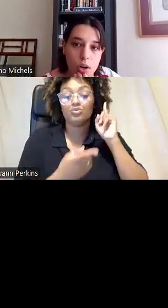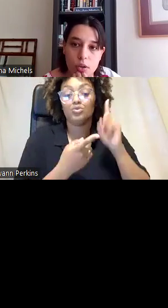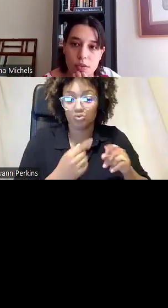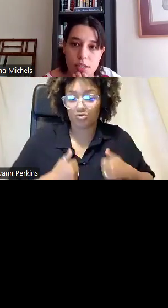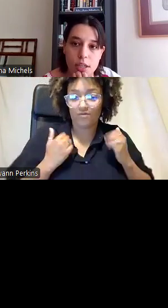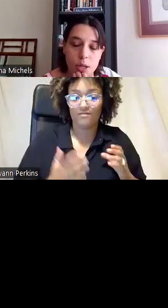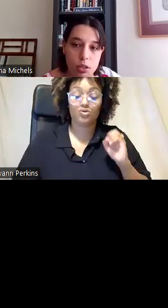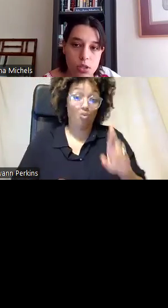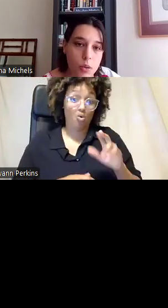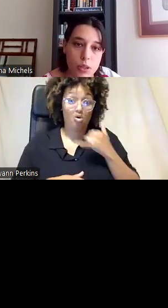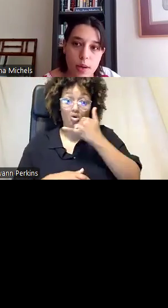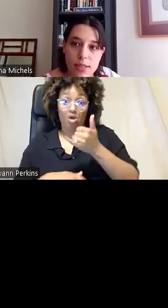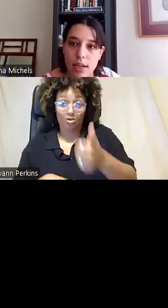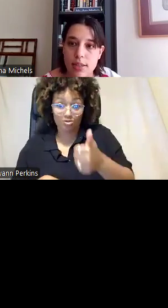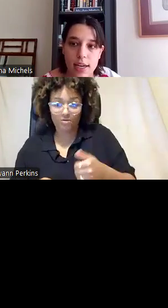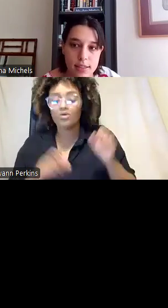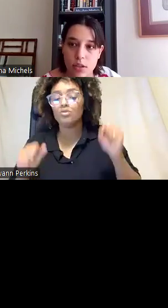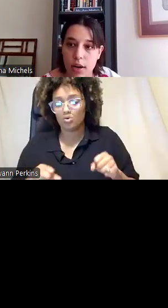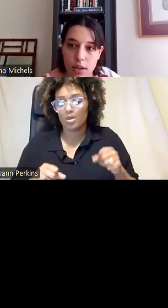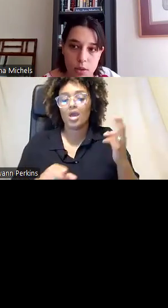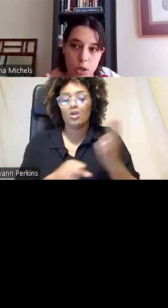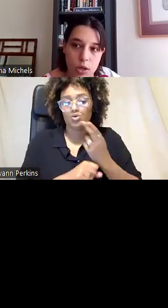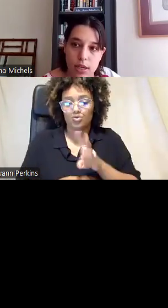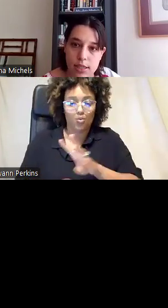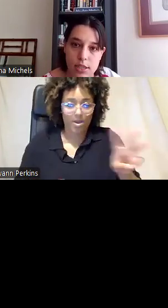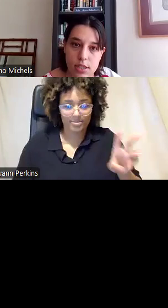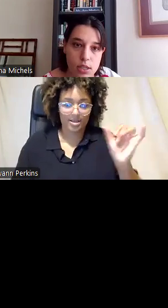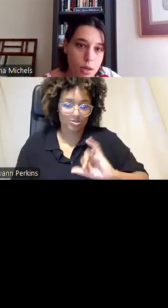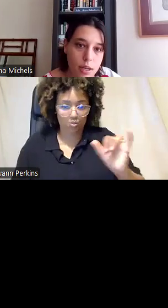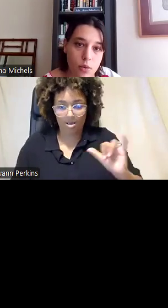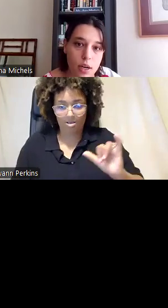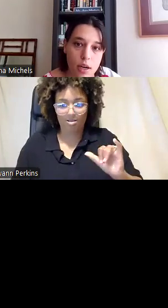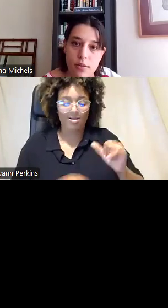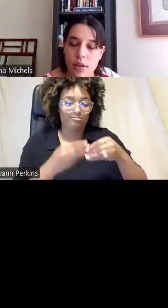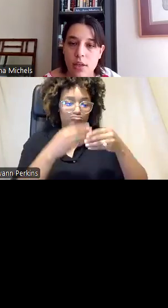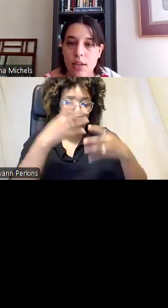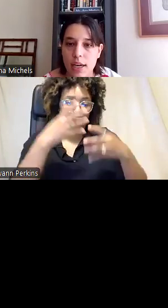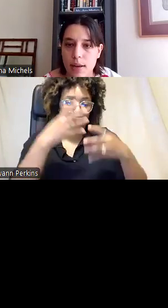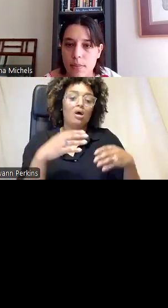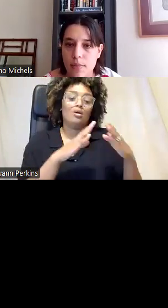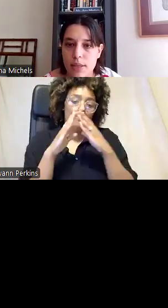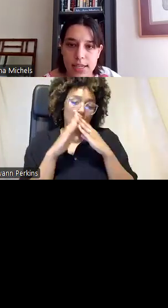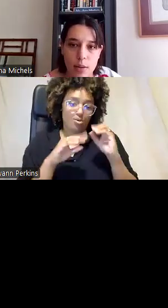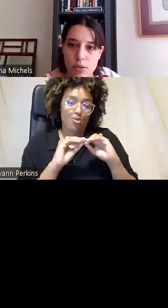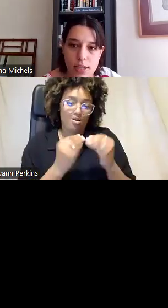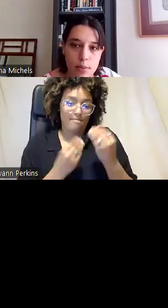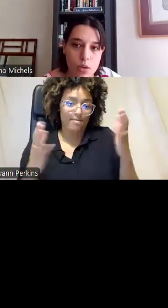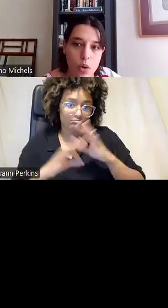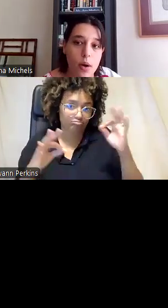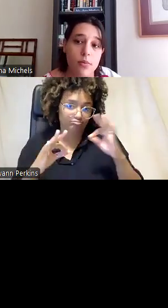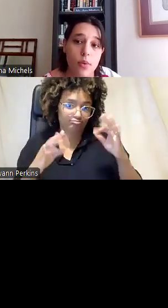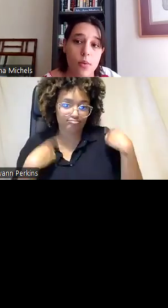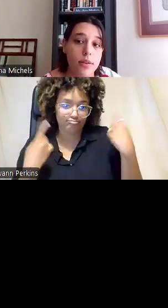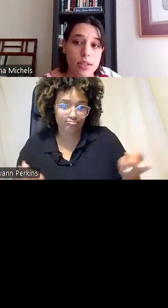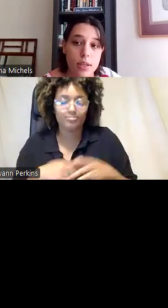you can call or visit Maryland 211's website to access an array of community organizations that you may be unaware of. This can help to establish